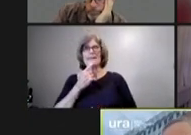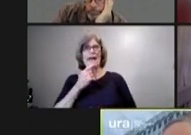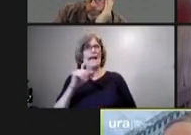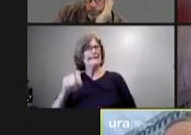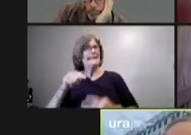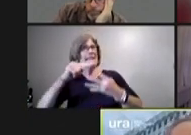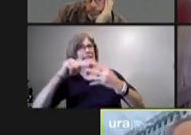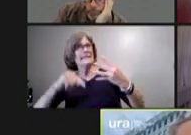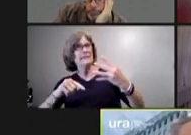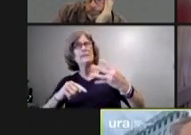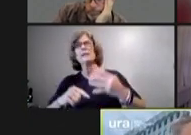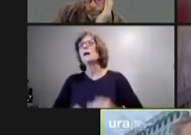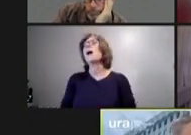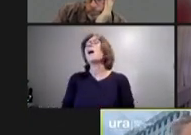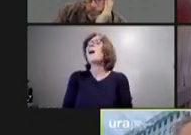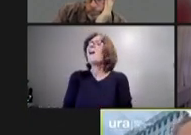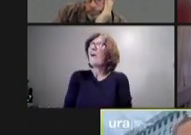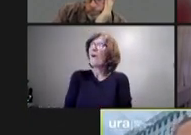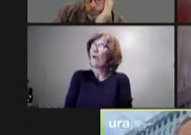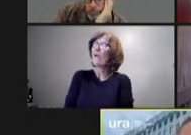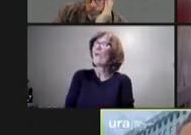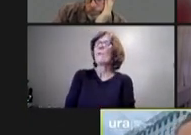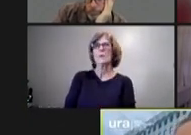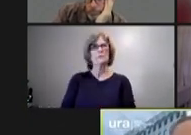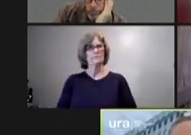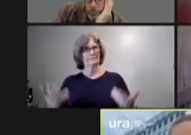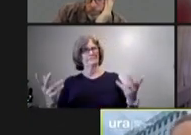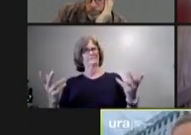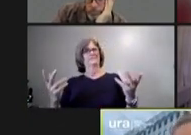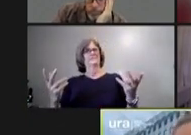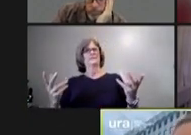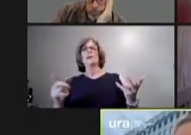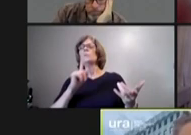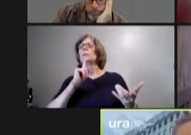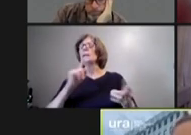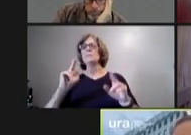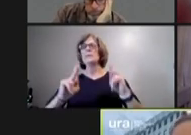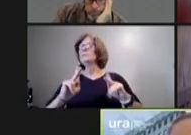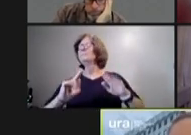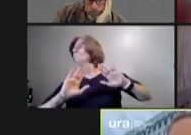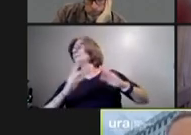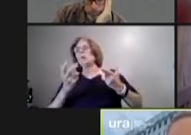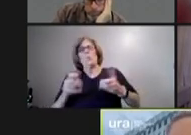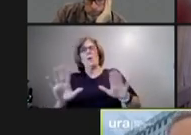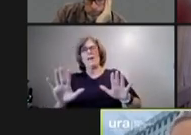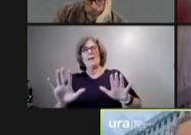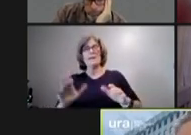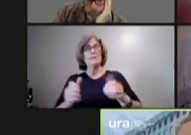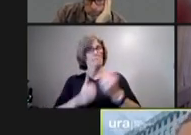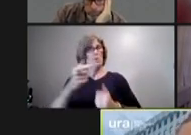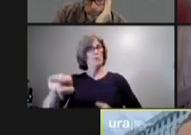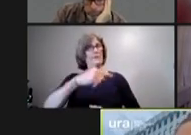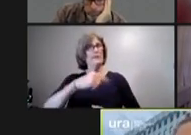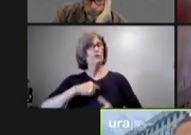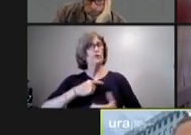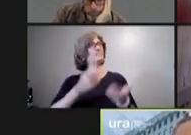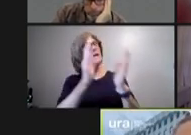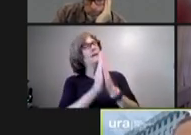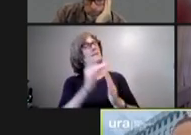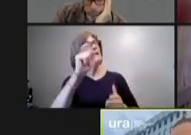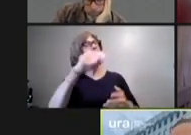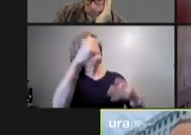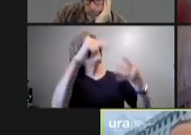need is really a mountain compared to the average person trying to, you know, just get something done for their